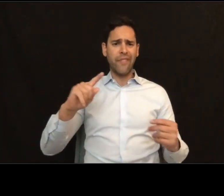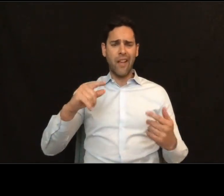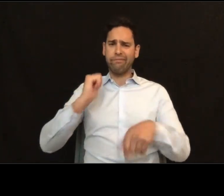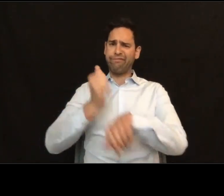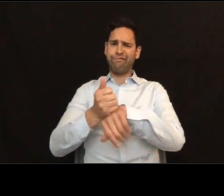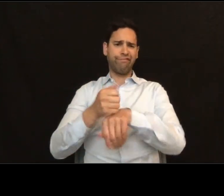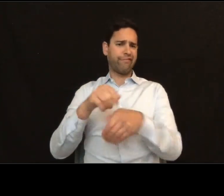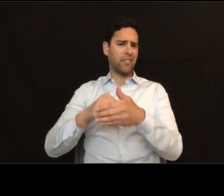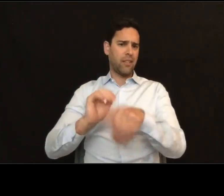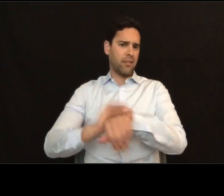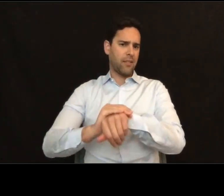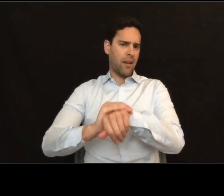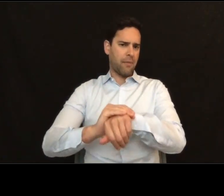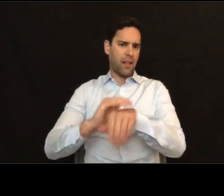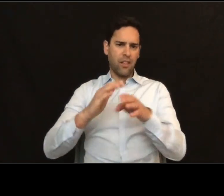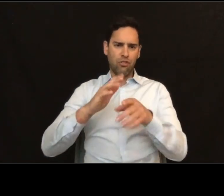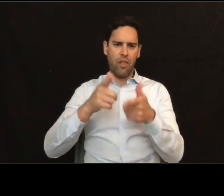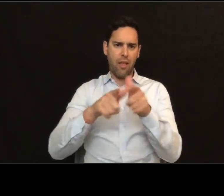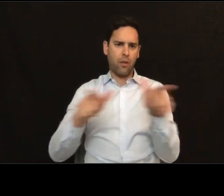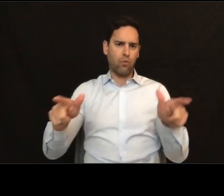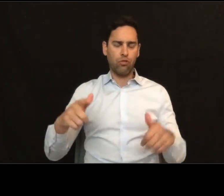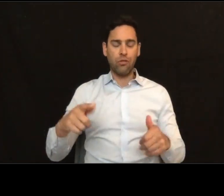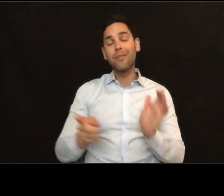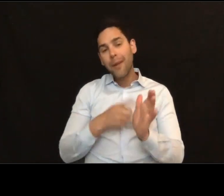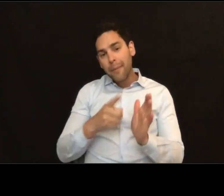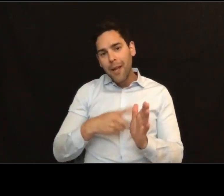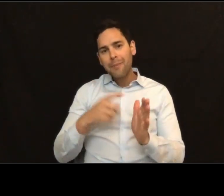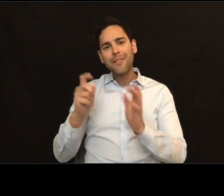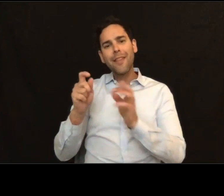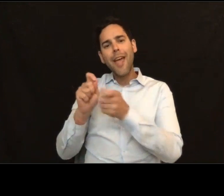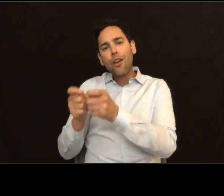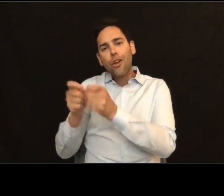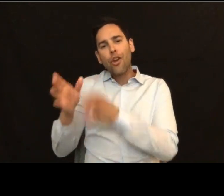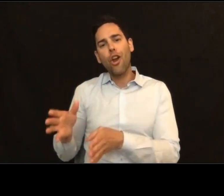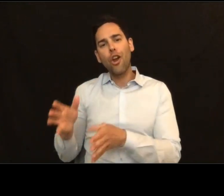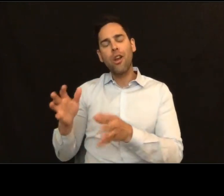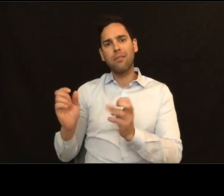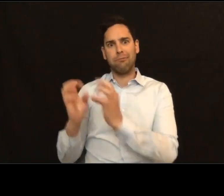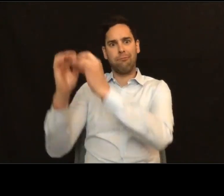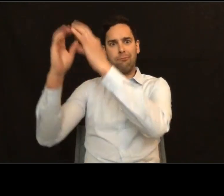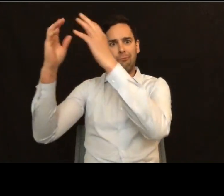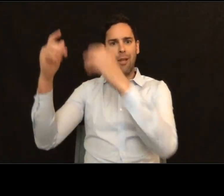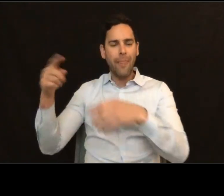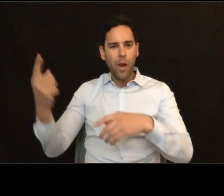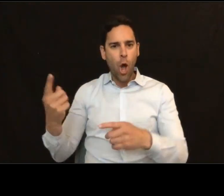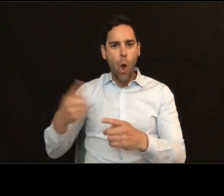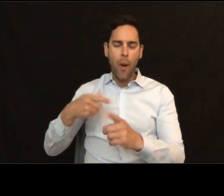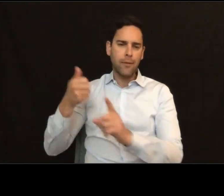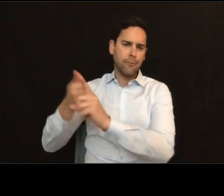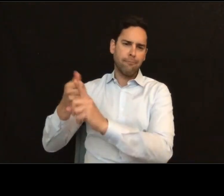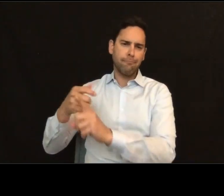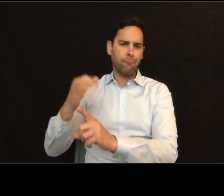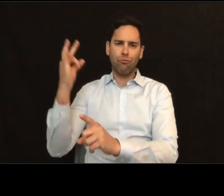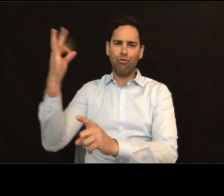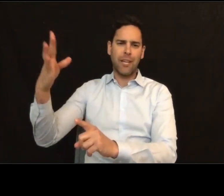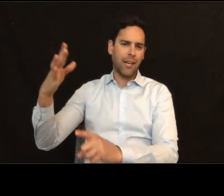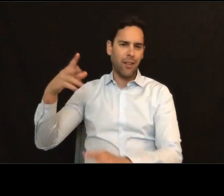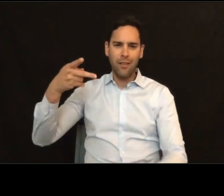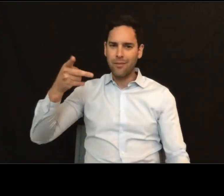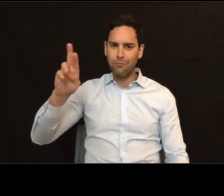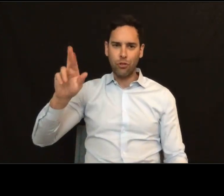in fights with editors about it, and the editors are always being ridiculous prescriptivists, like literally always. There's no reason to sort